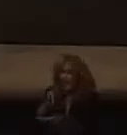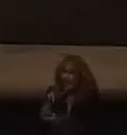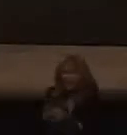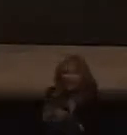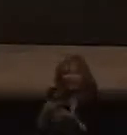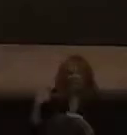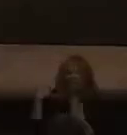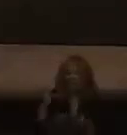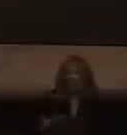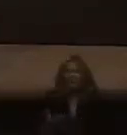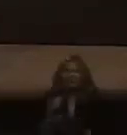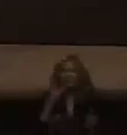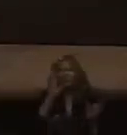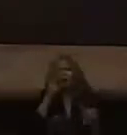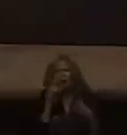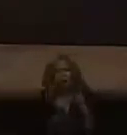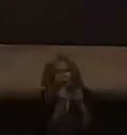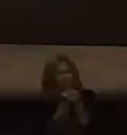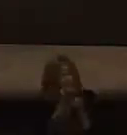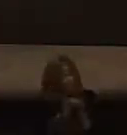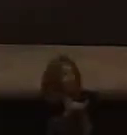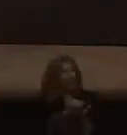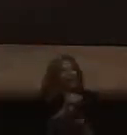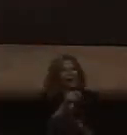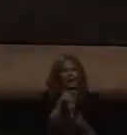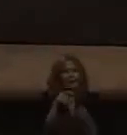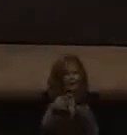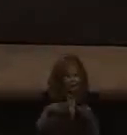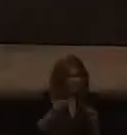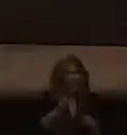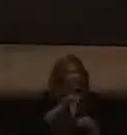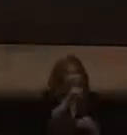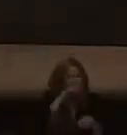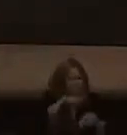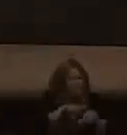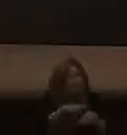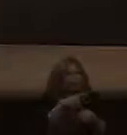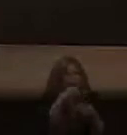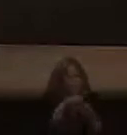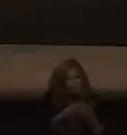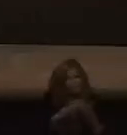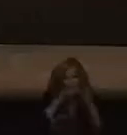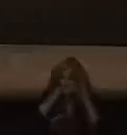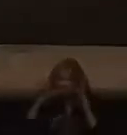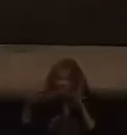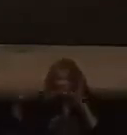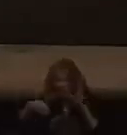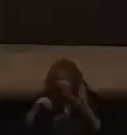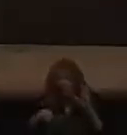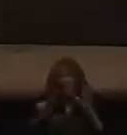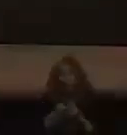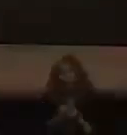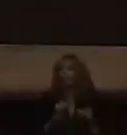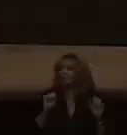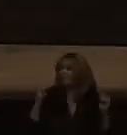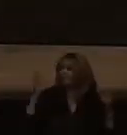to re-emphasize the value in dedicating real time and real resources into this outreach. And that's all I have.